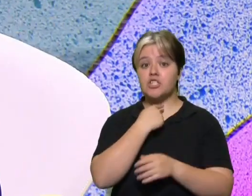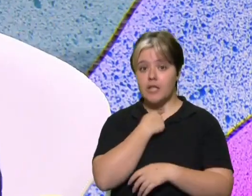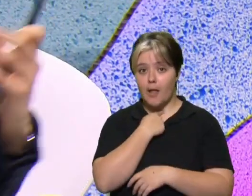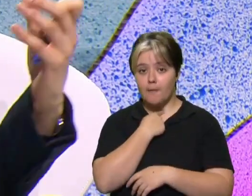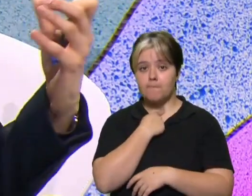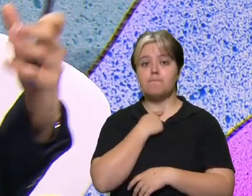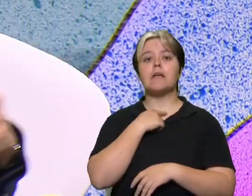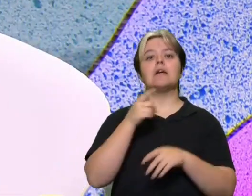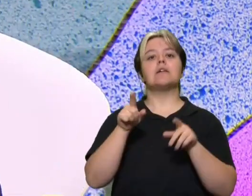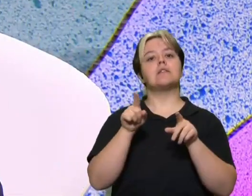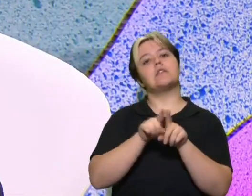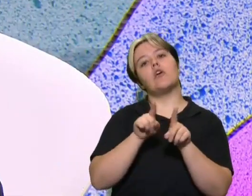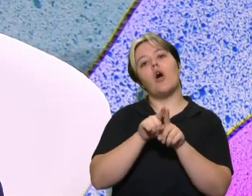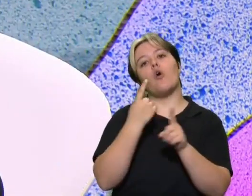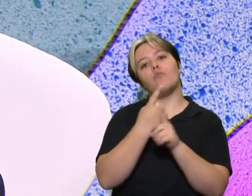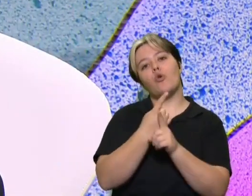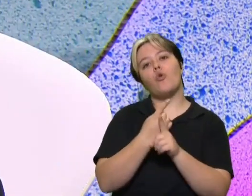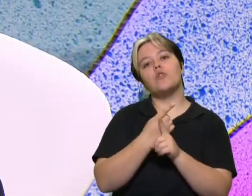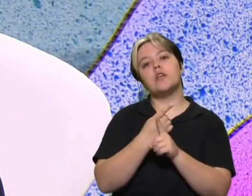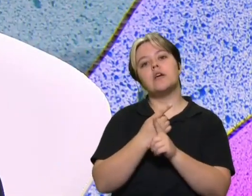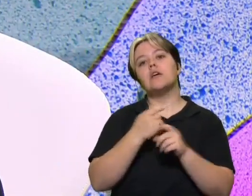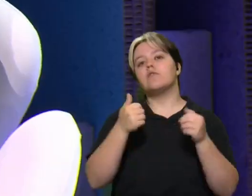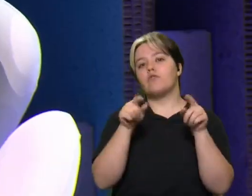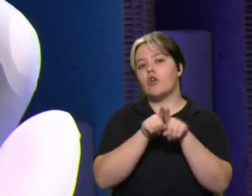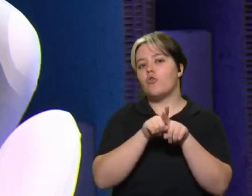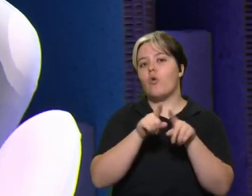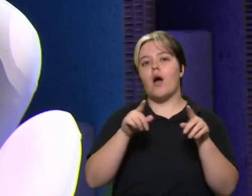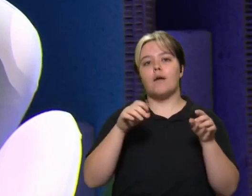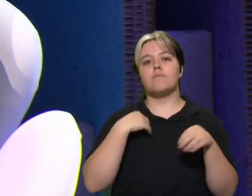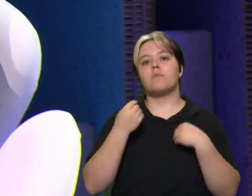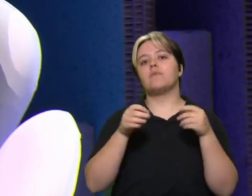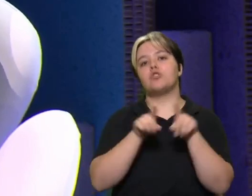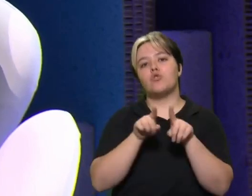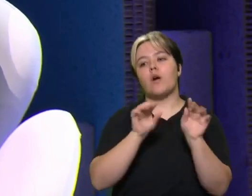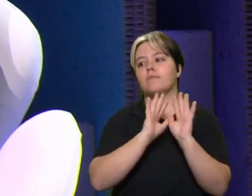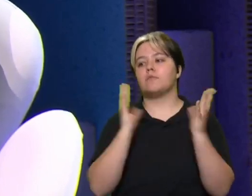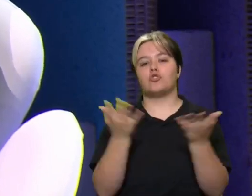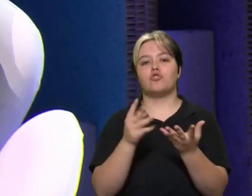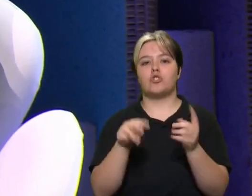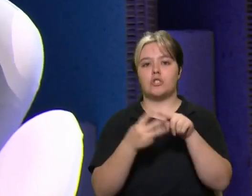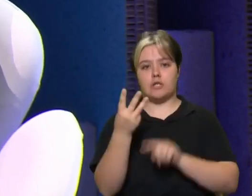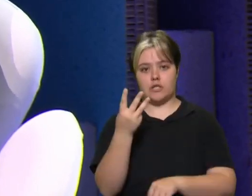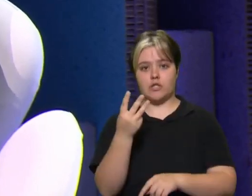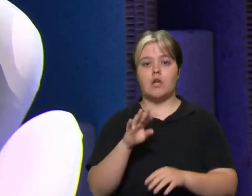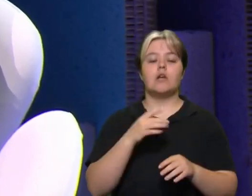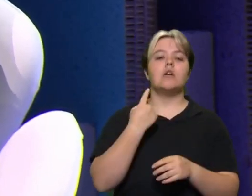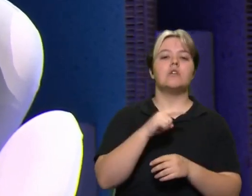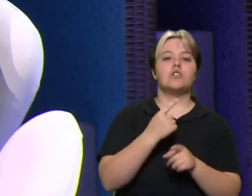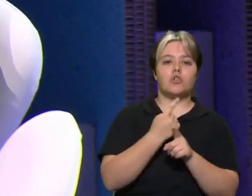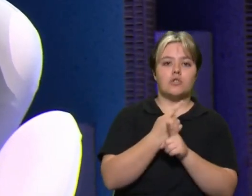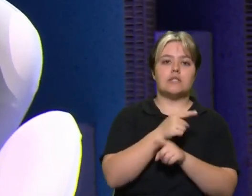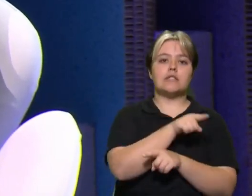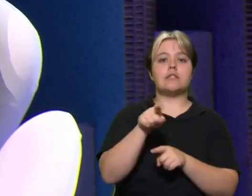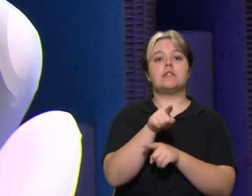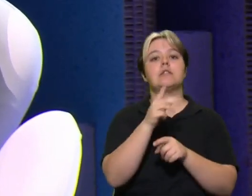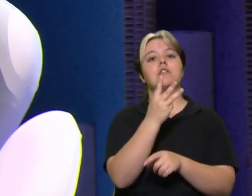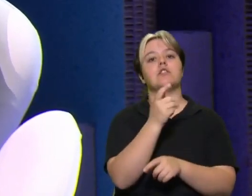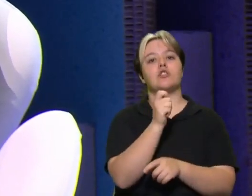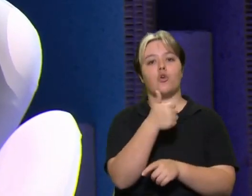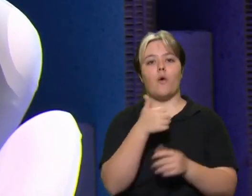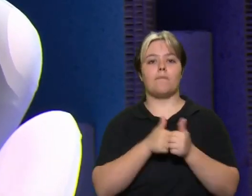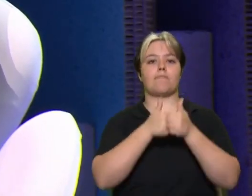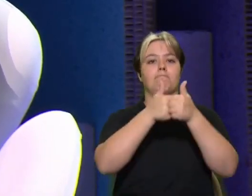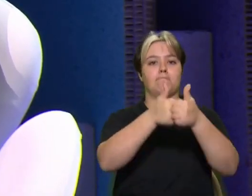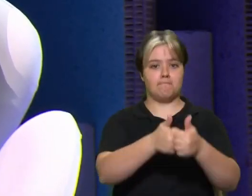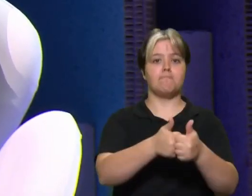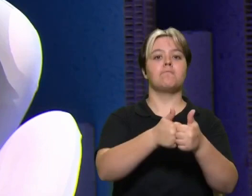and which was cross-cutting to the three areas mentioned. Not only here, but those